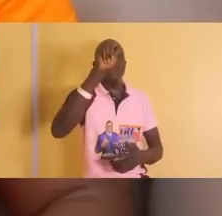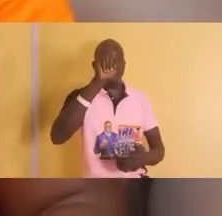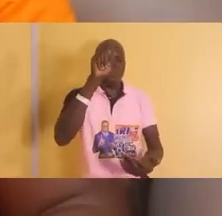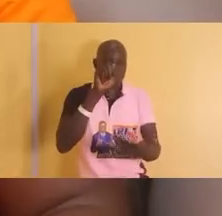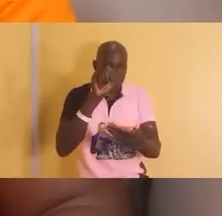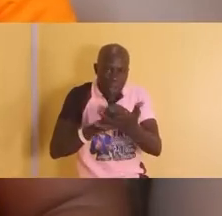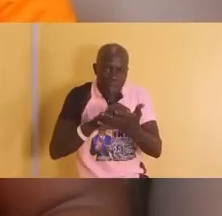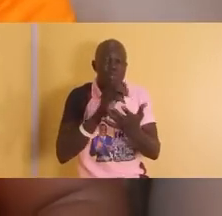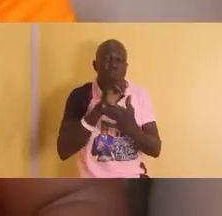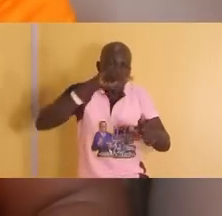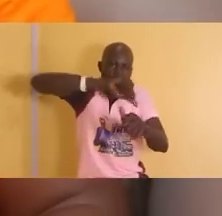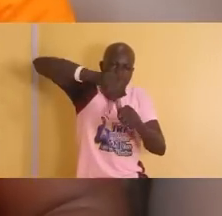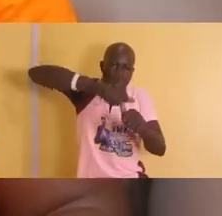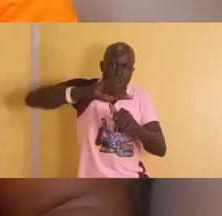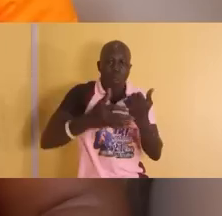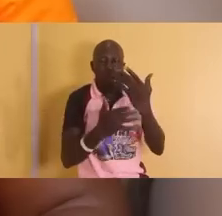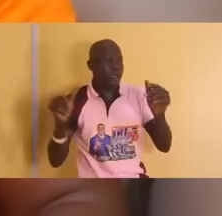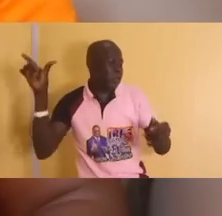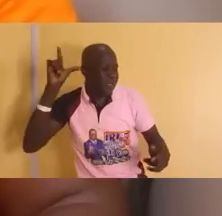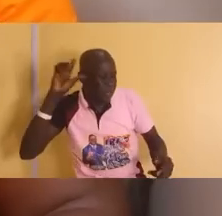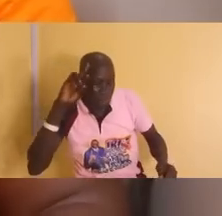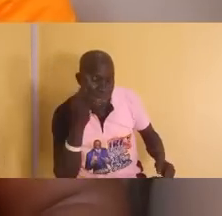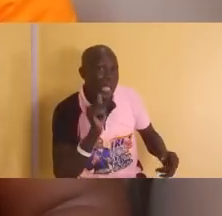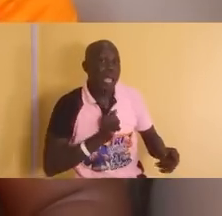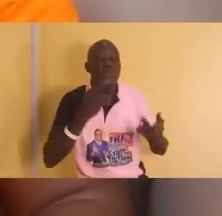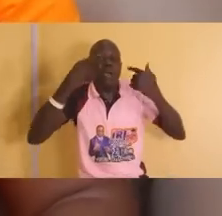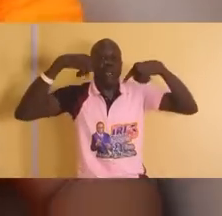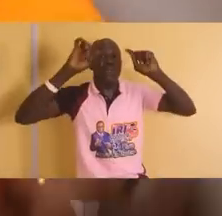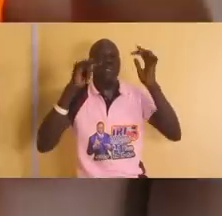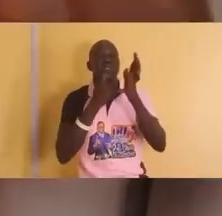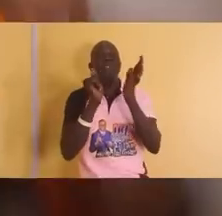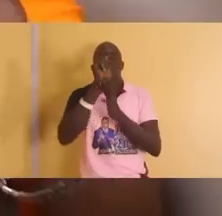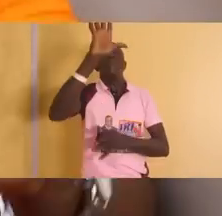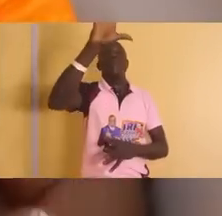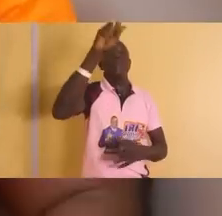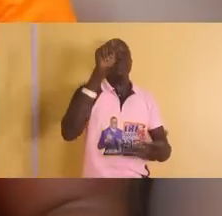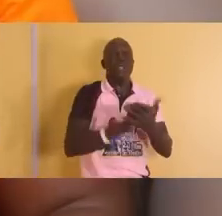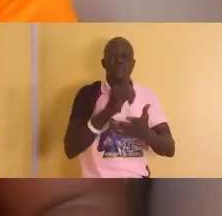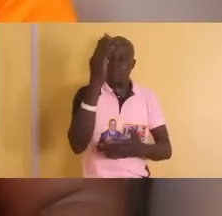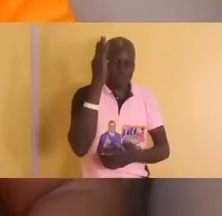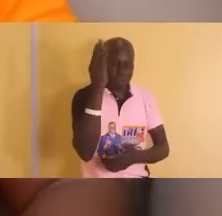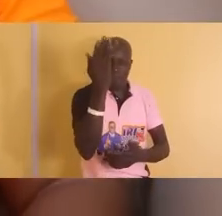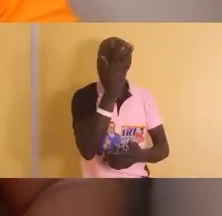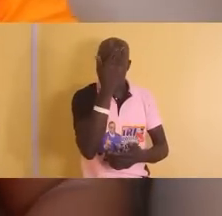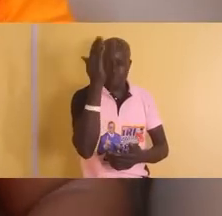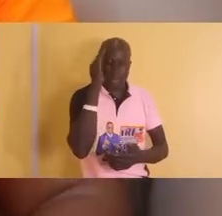oil. 50,000. Listen to me, sir. I'm the one that announced 50,000 mantles. 50,000 ilewo. We will